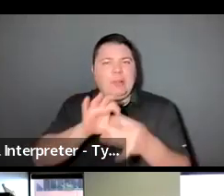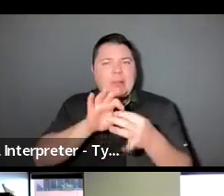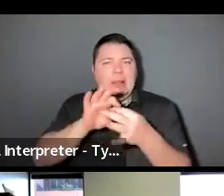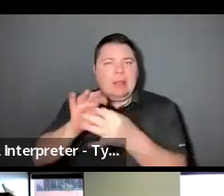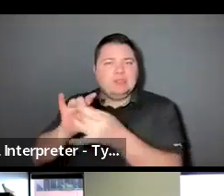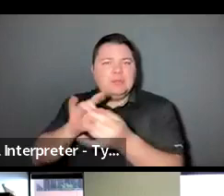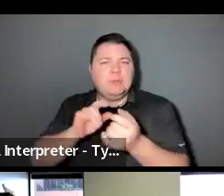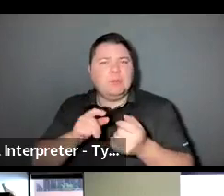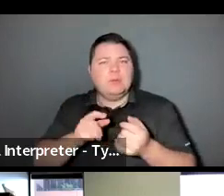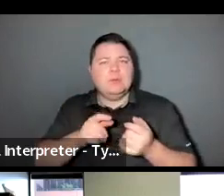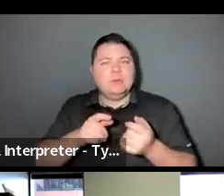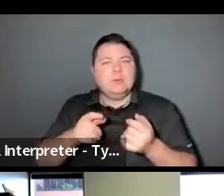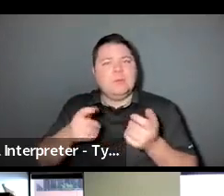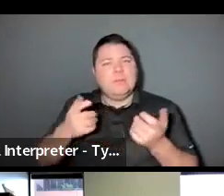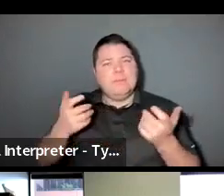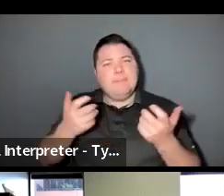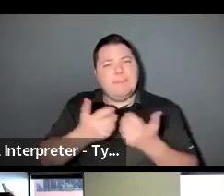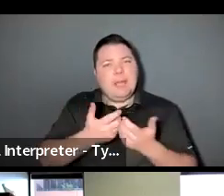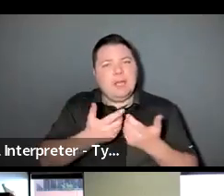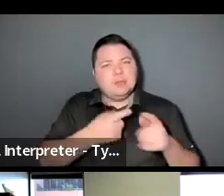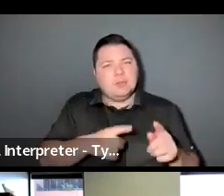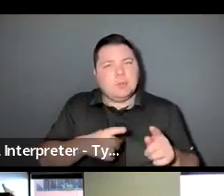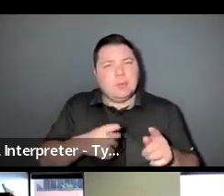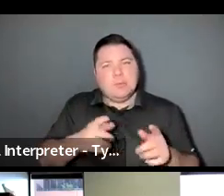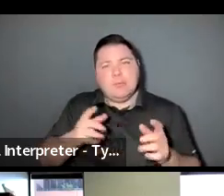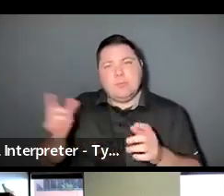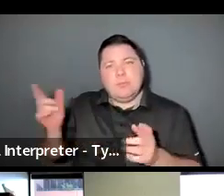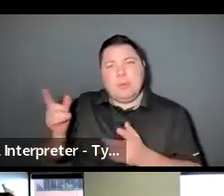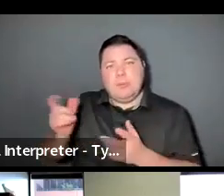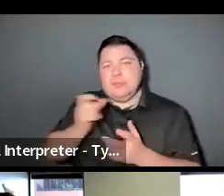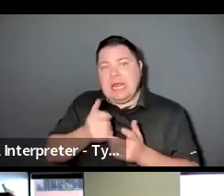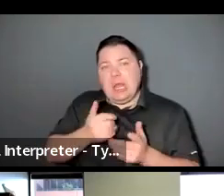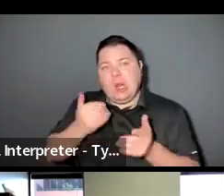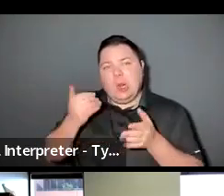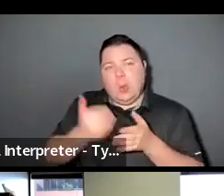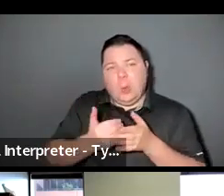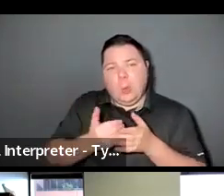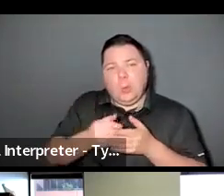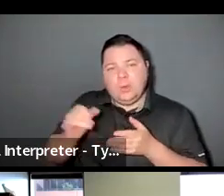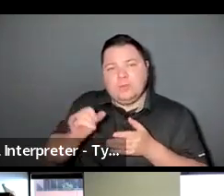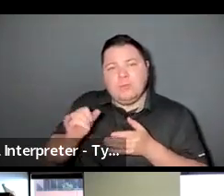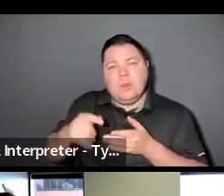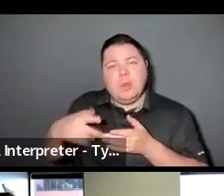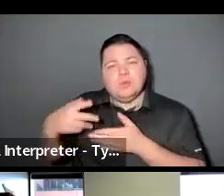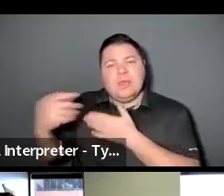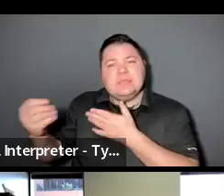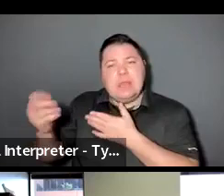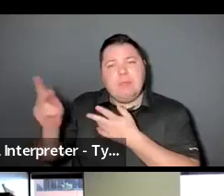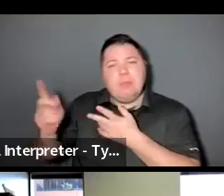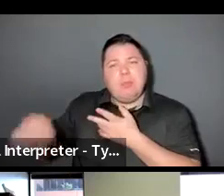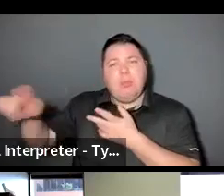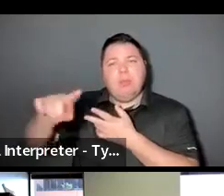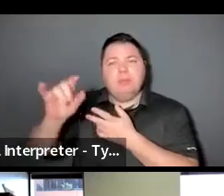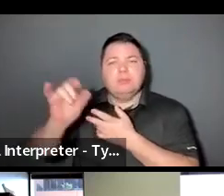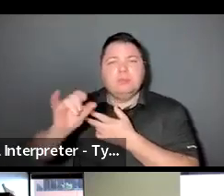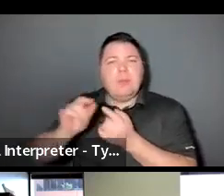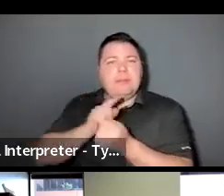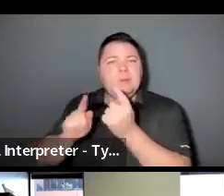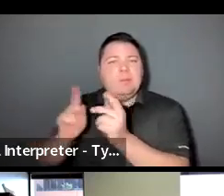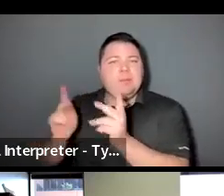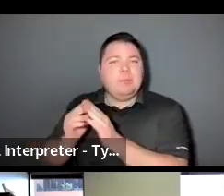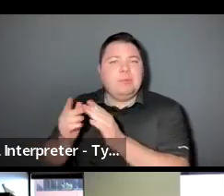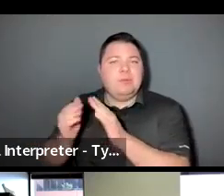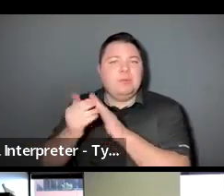alignment, but maybe not so much close to the alignment, but on the exterior. So I'm meeting with community members